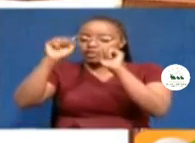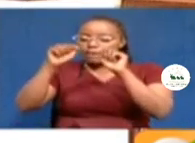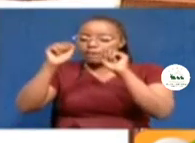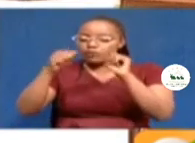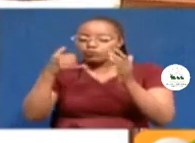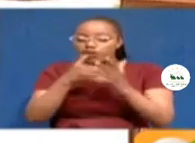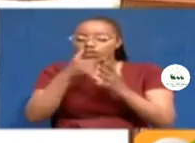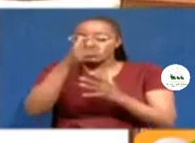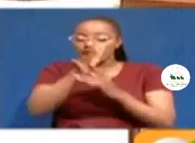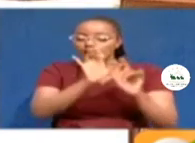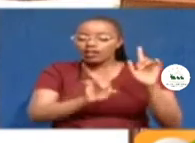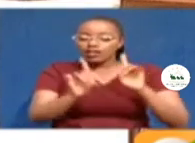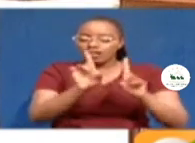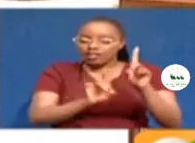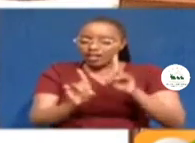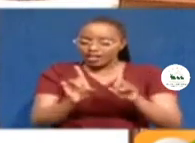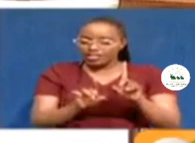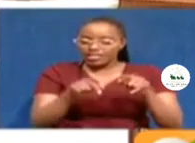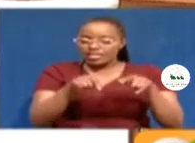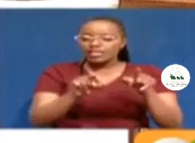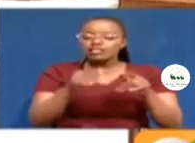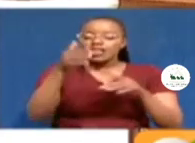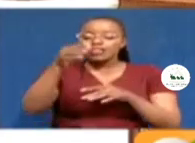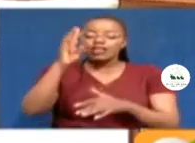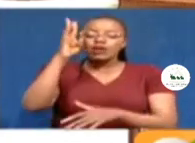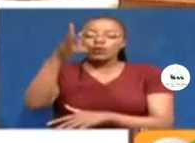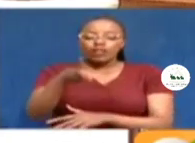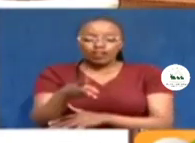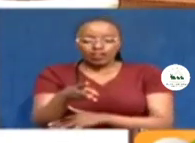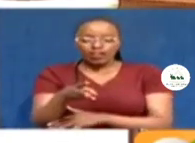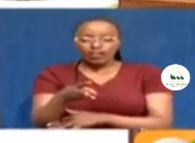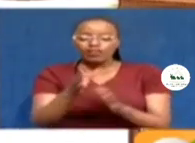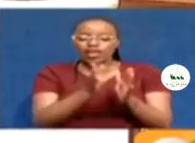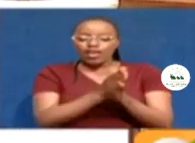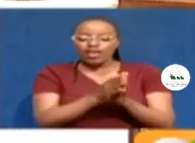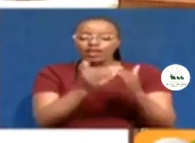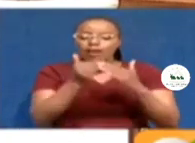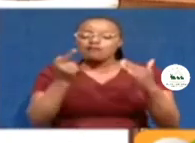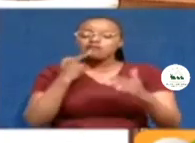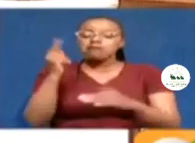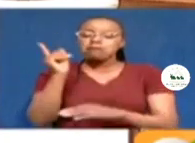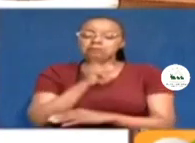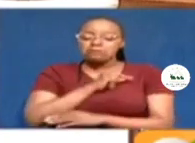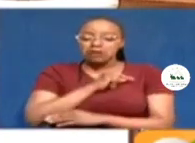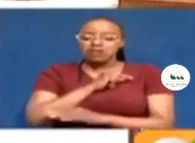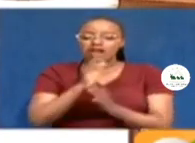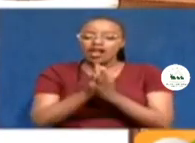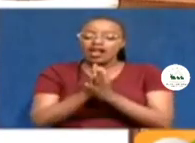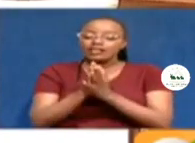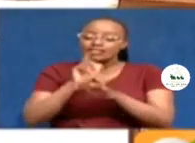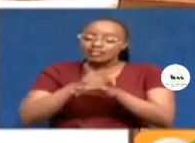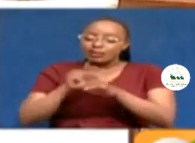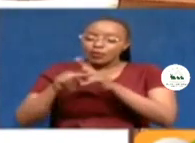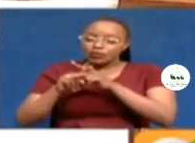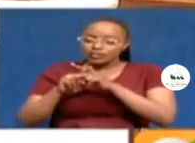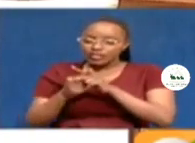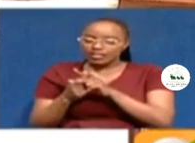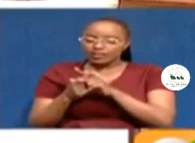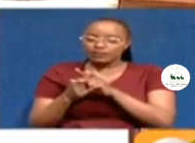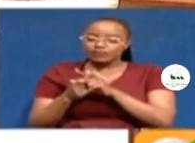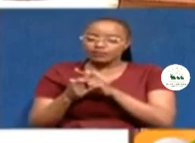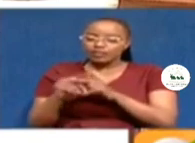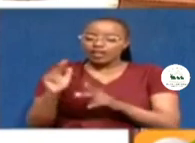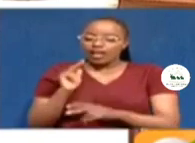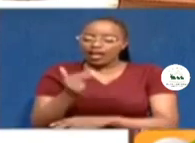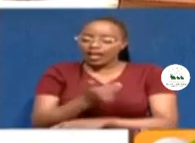the dance floor. They will be there. And as I said at the very beginning, we